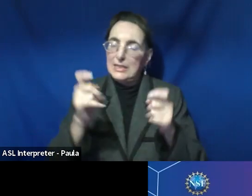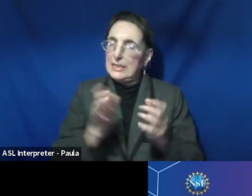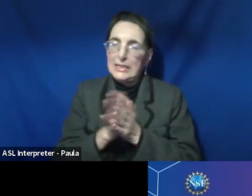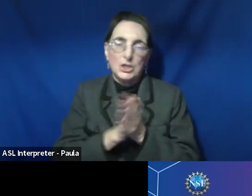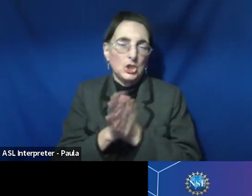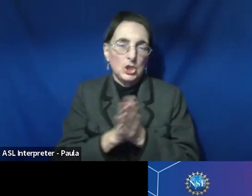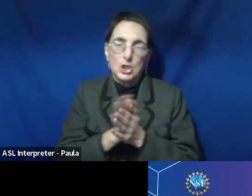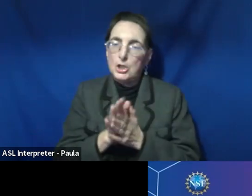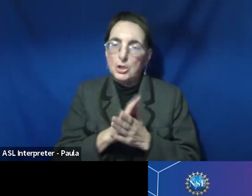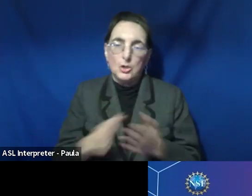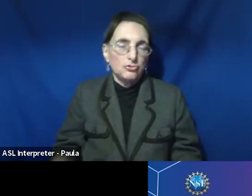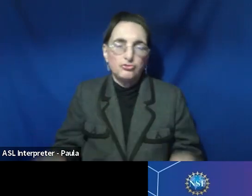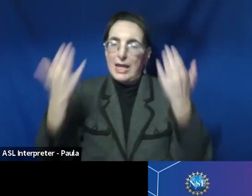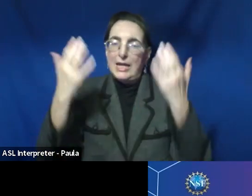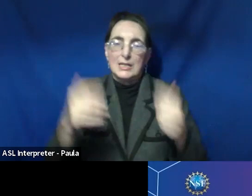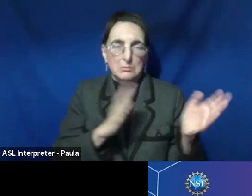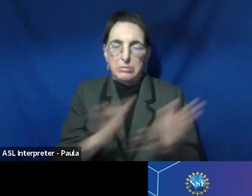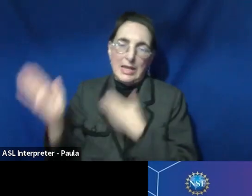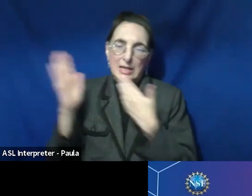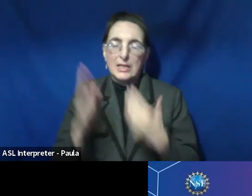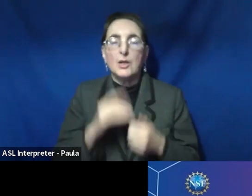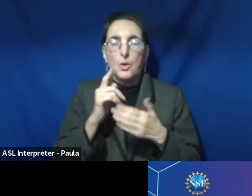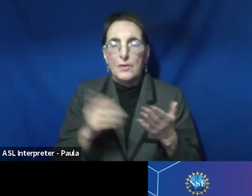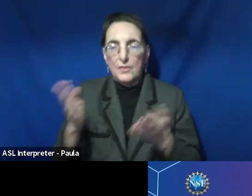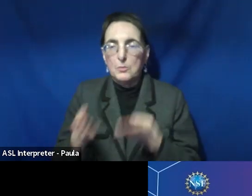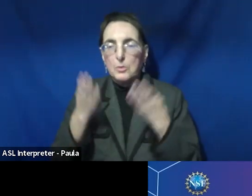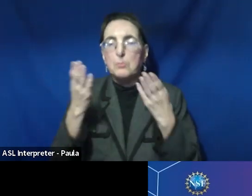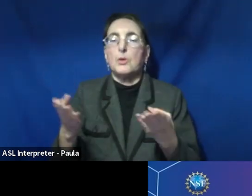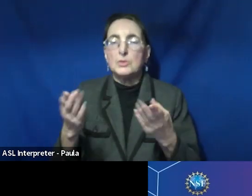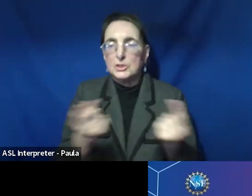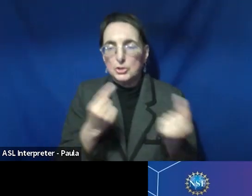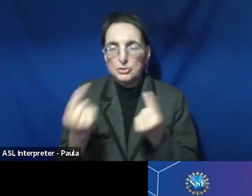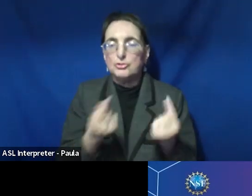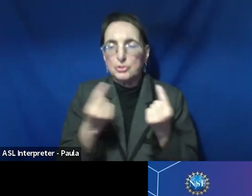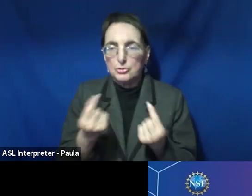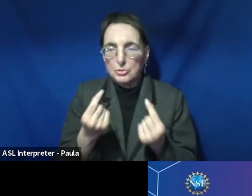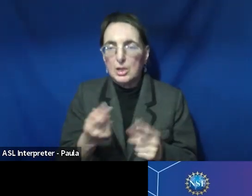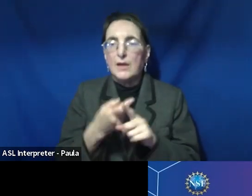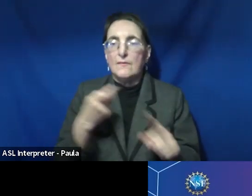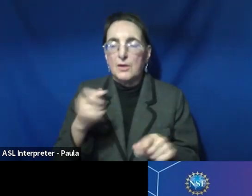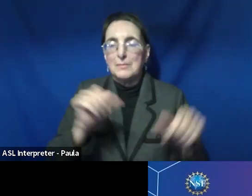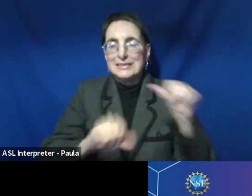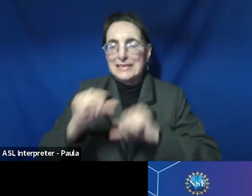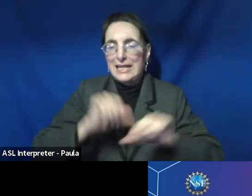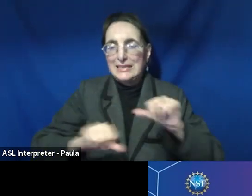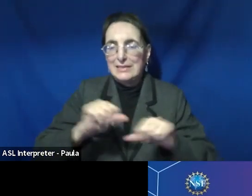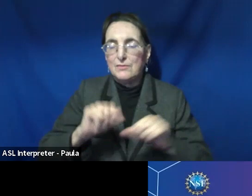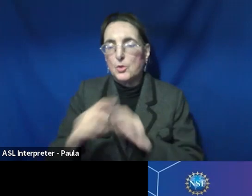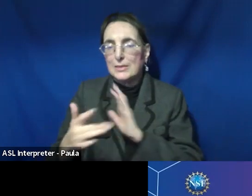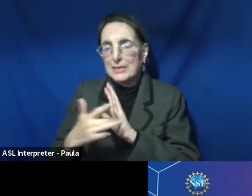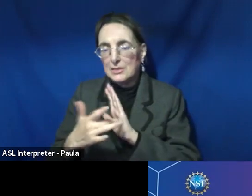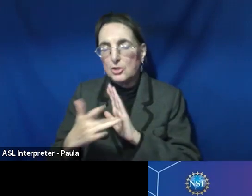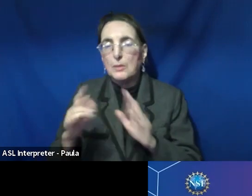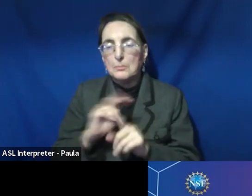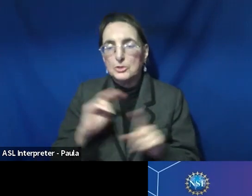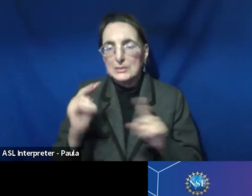raise planning, that what they are proposing to do from a scientific or technical